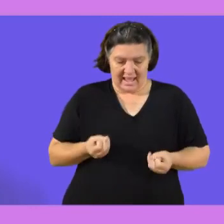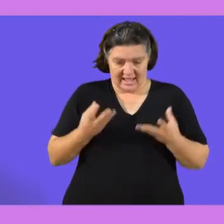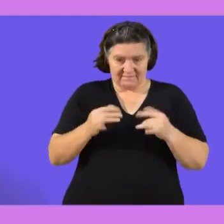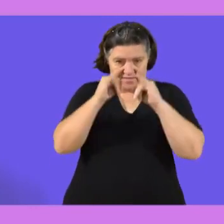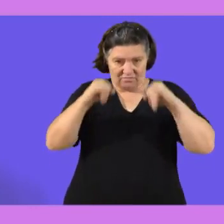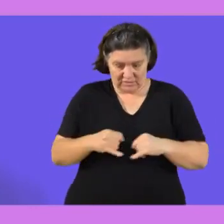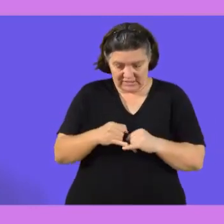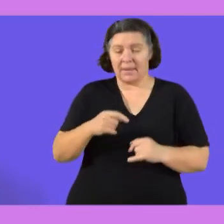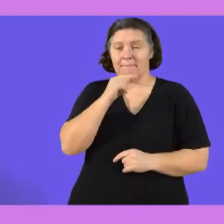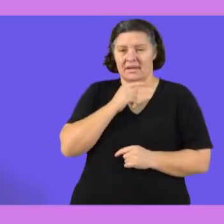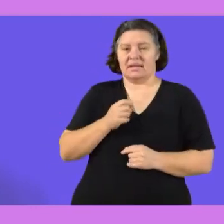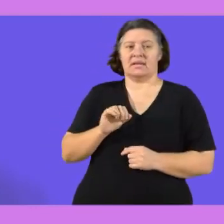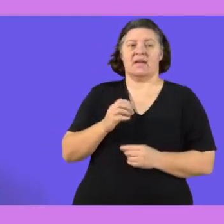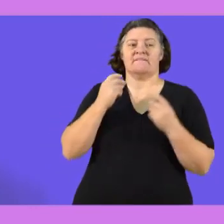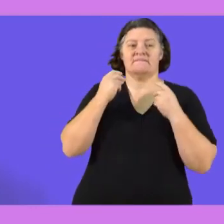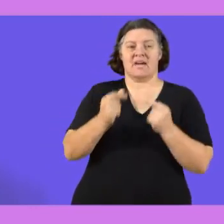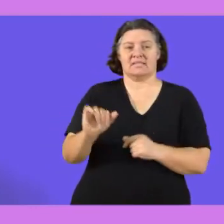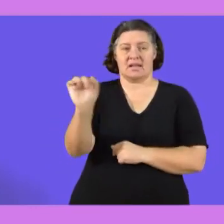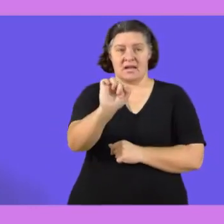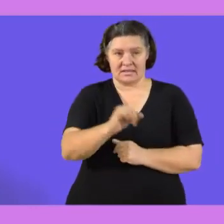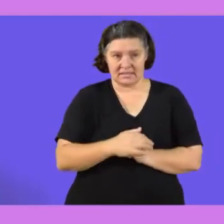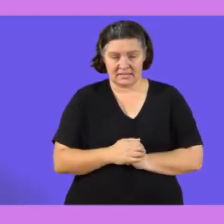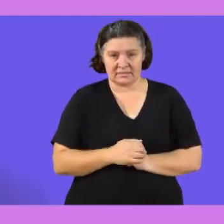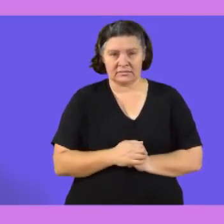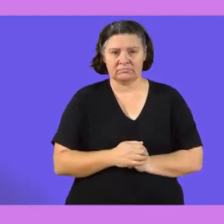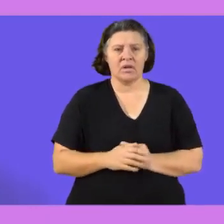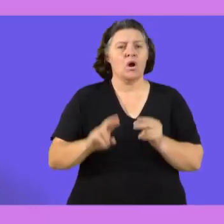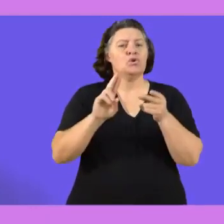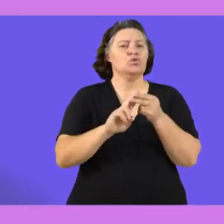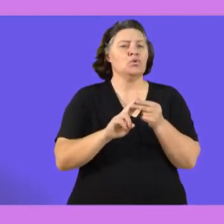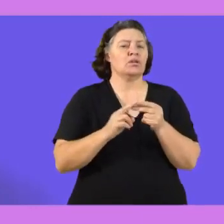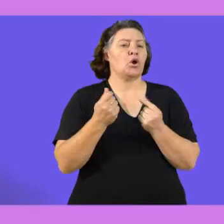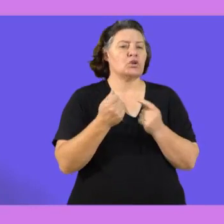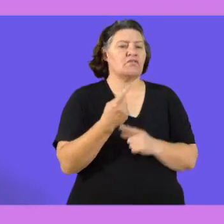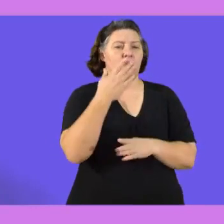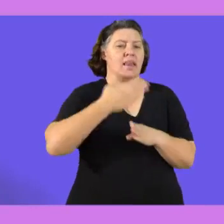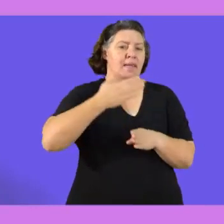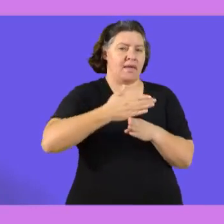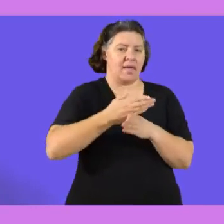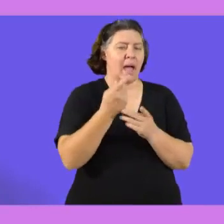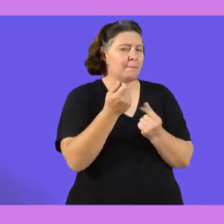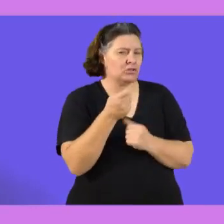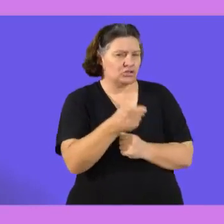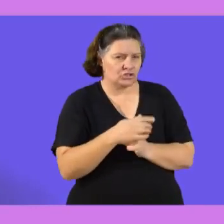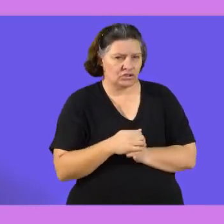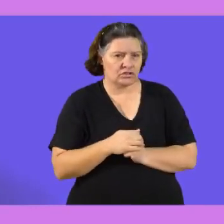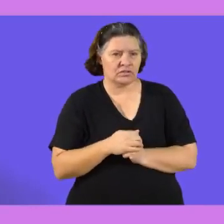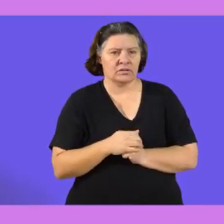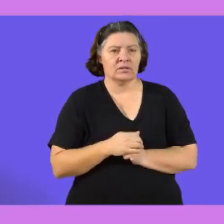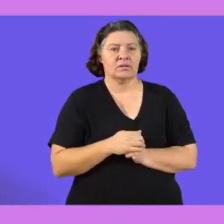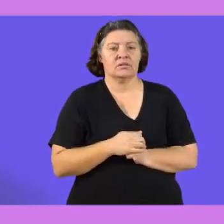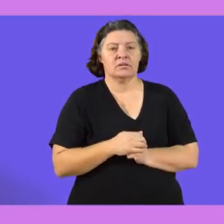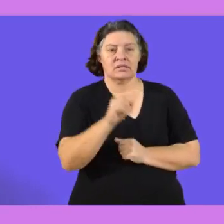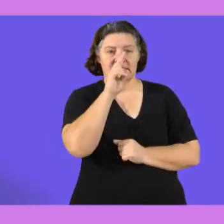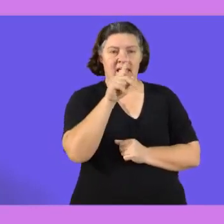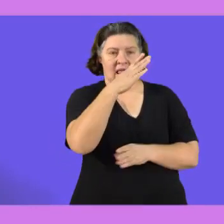Fast Cars. All right. Second question, what is the unit cost for labor?